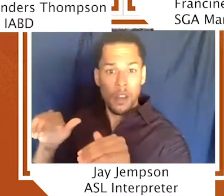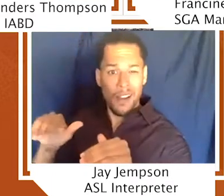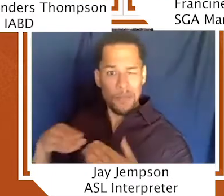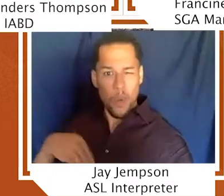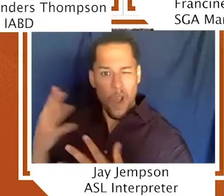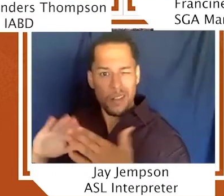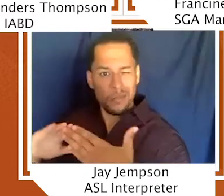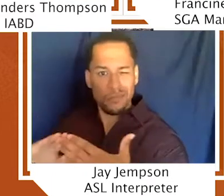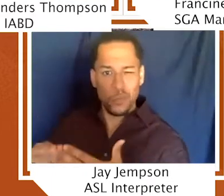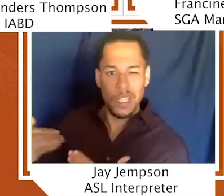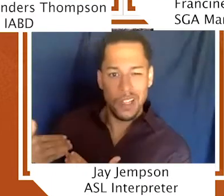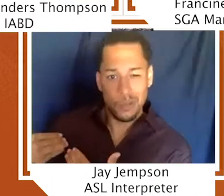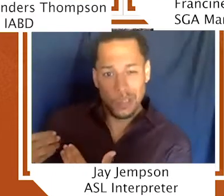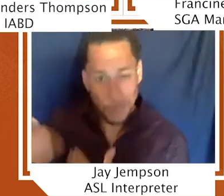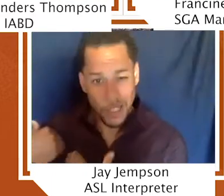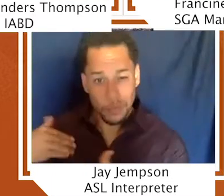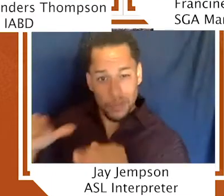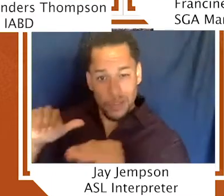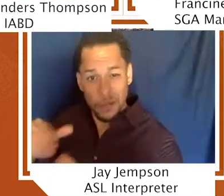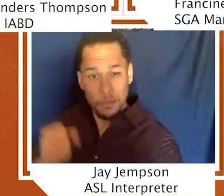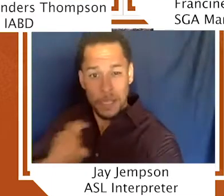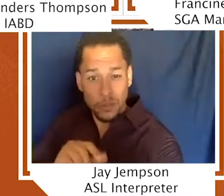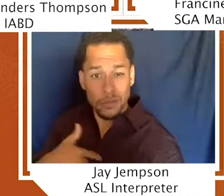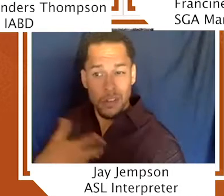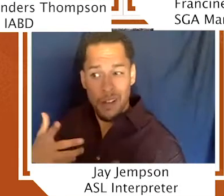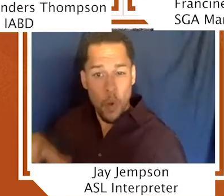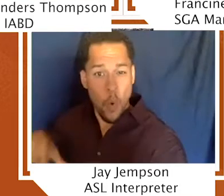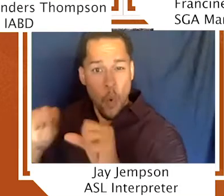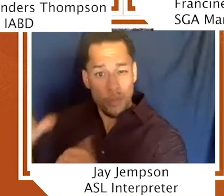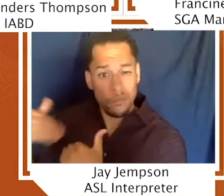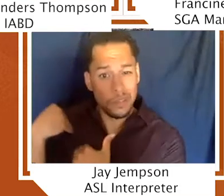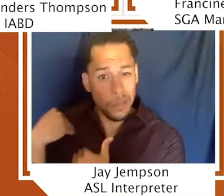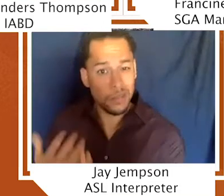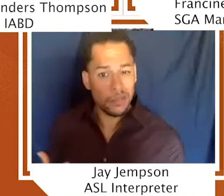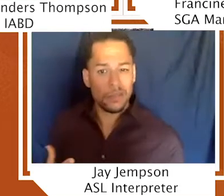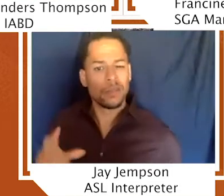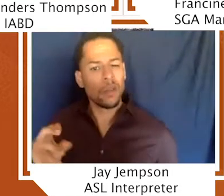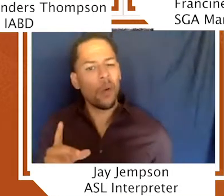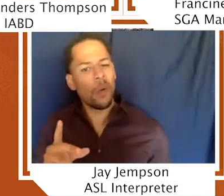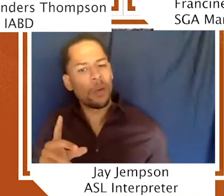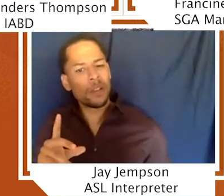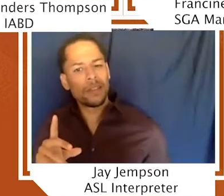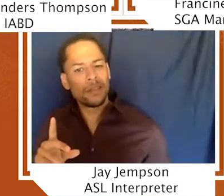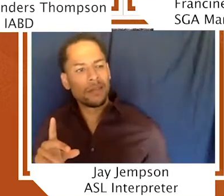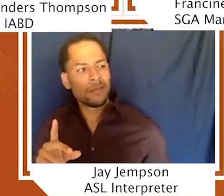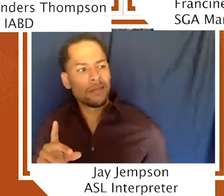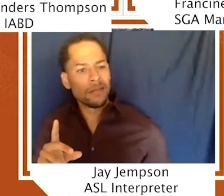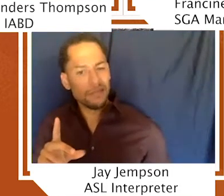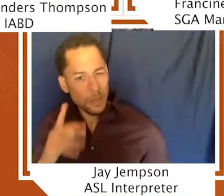other and grow. And I guess that's the resistance that I'm feeling from mentors,